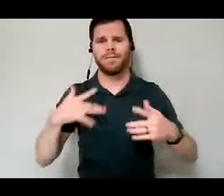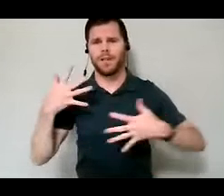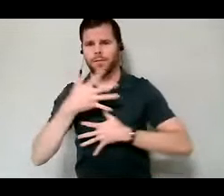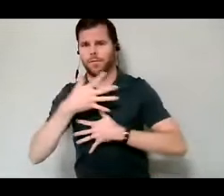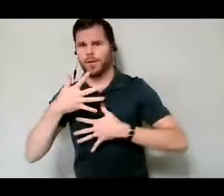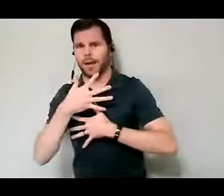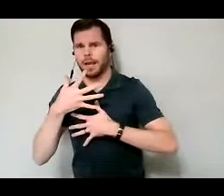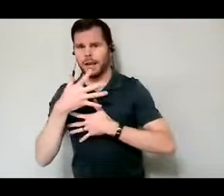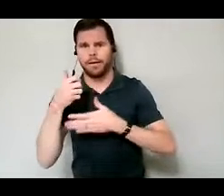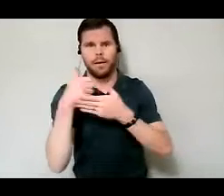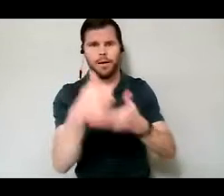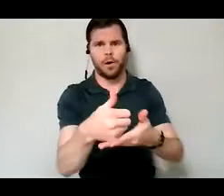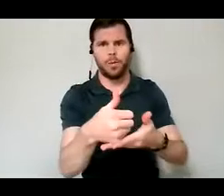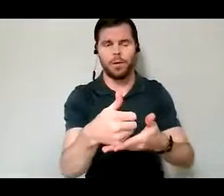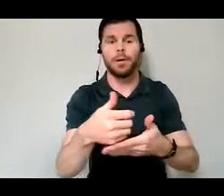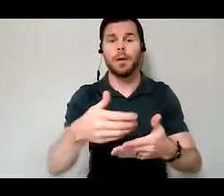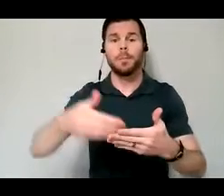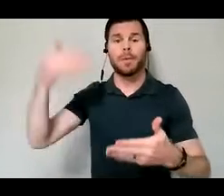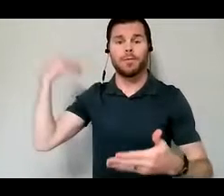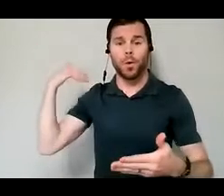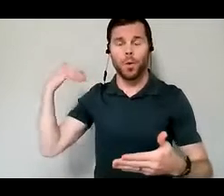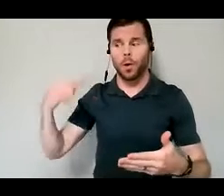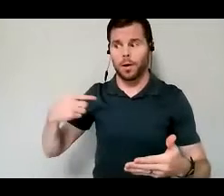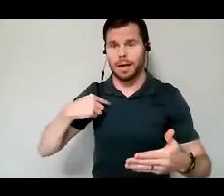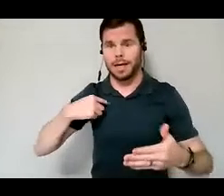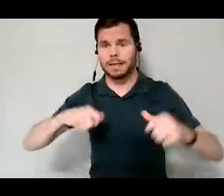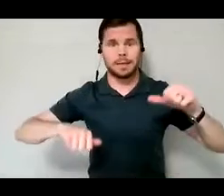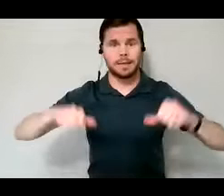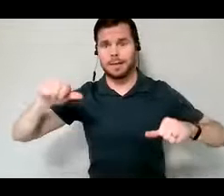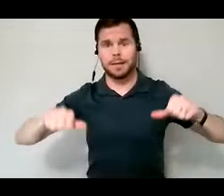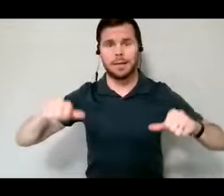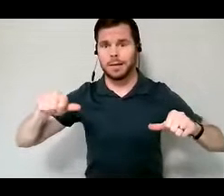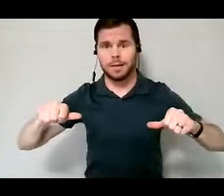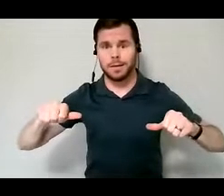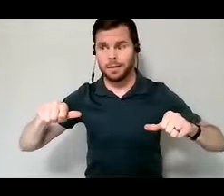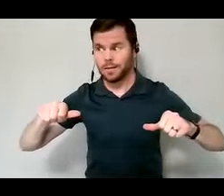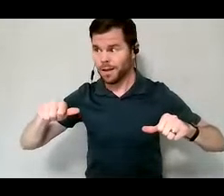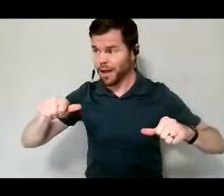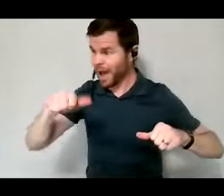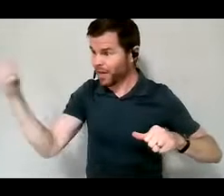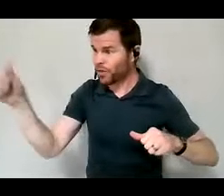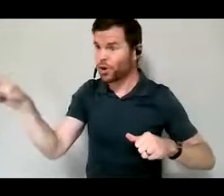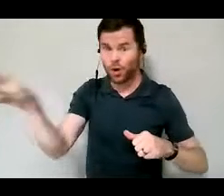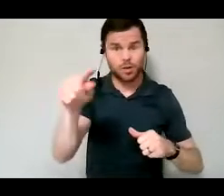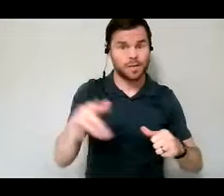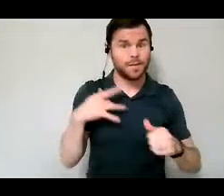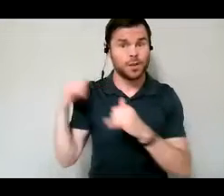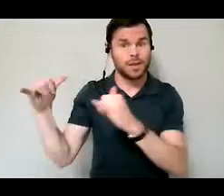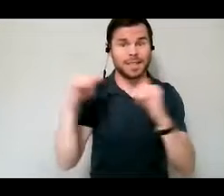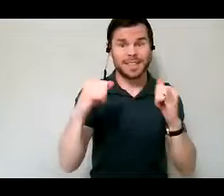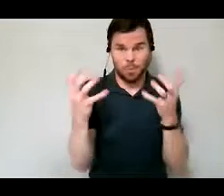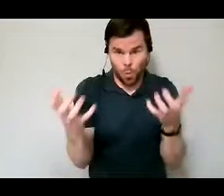For before, I feel like I wasn't sure if there were more people who felt the same way, who wanted to take action but